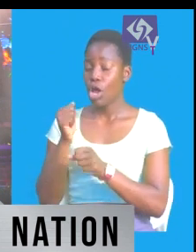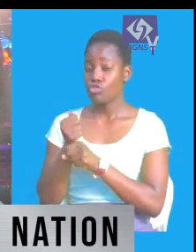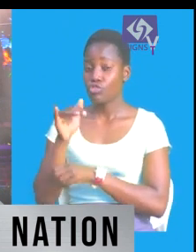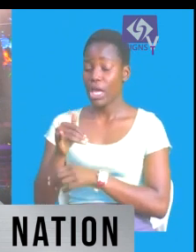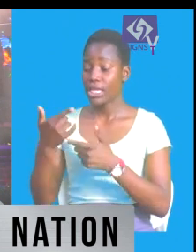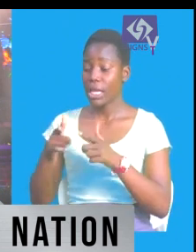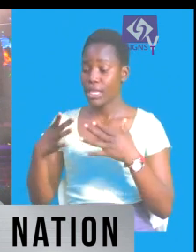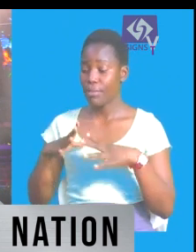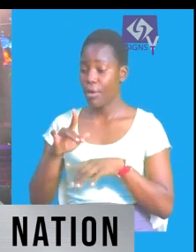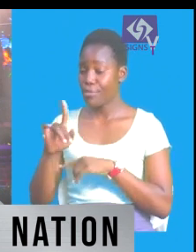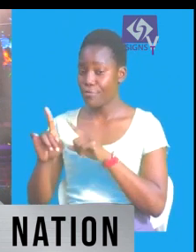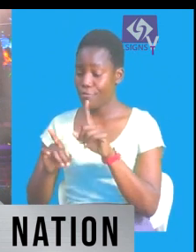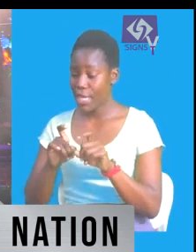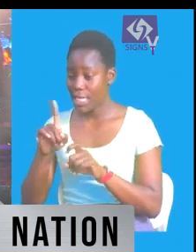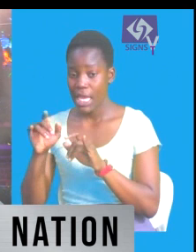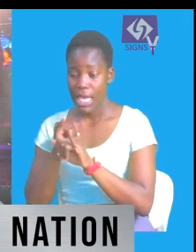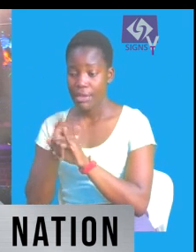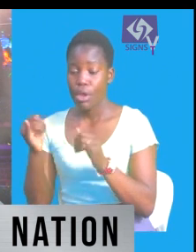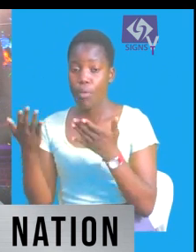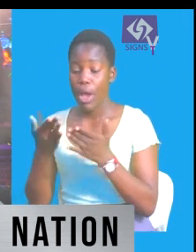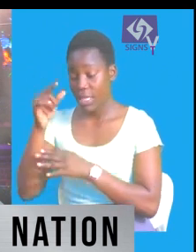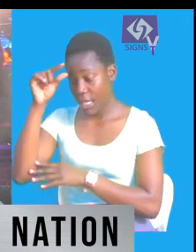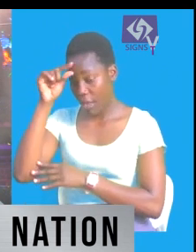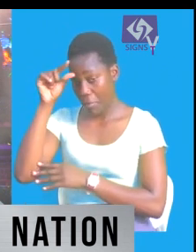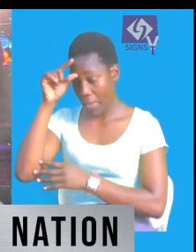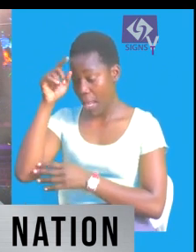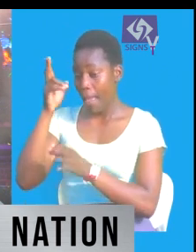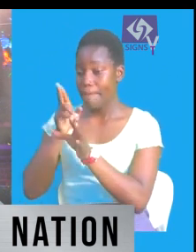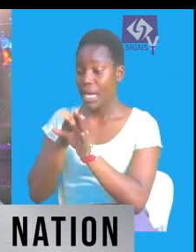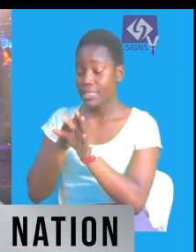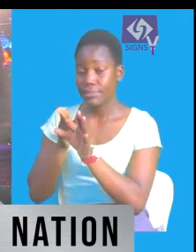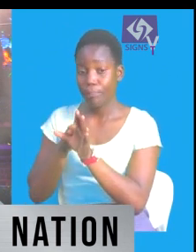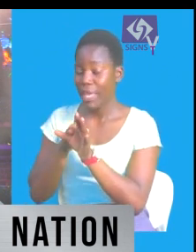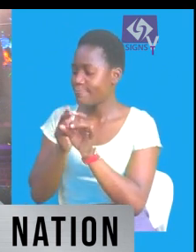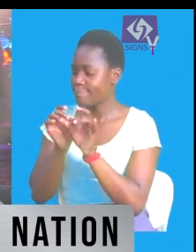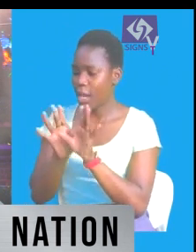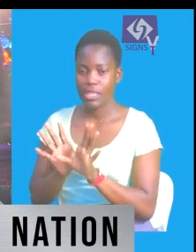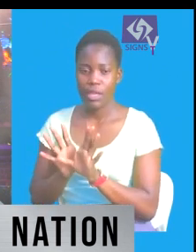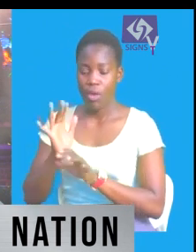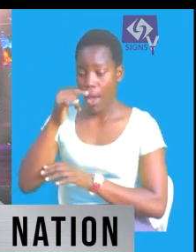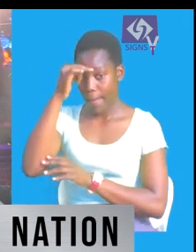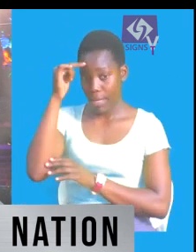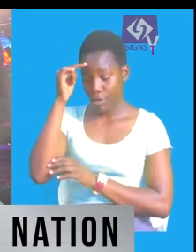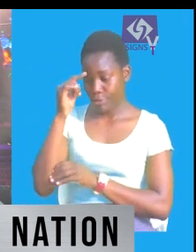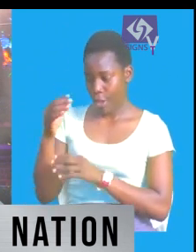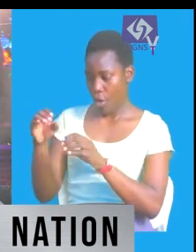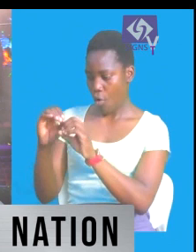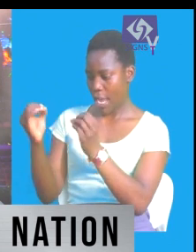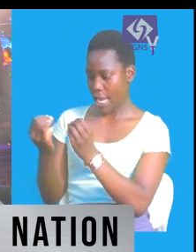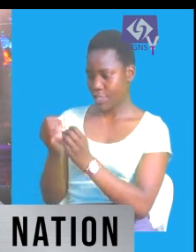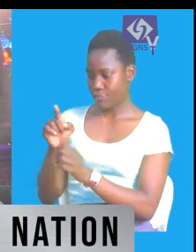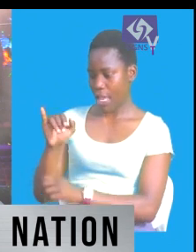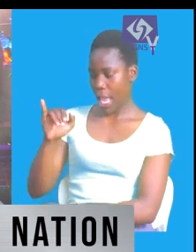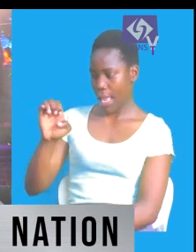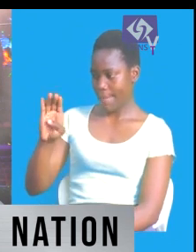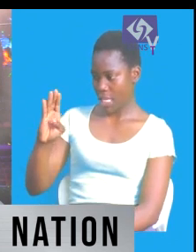people be vetted independently, where the government has got nothing to do with it, because the body is independent, and